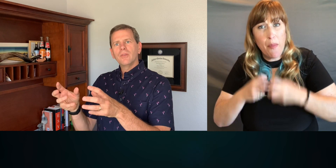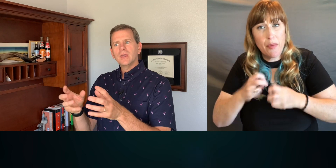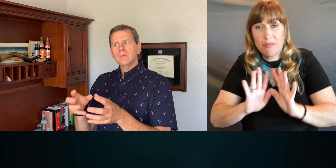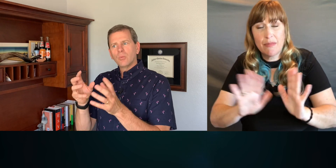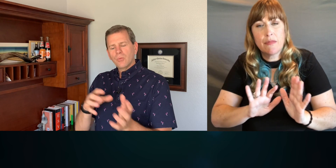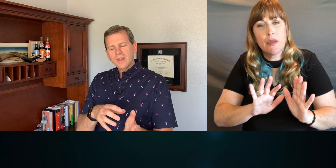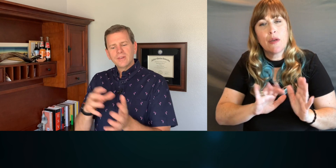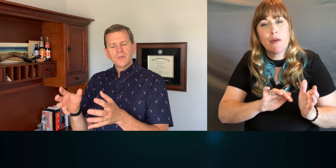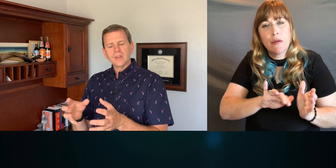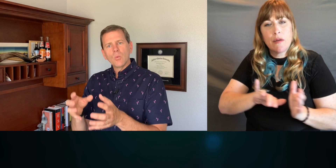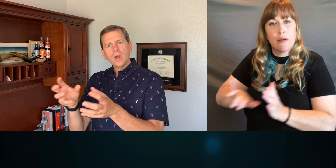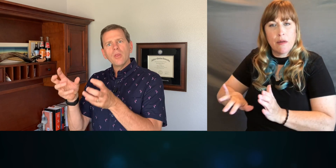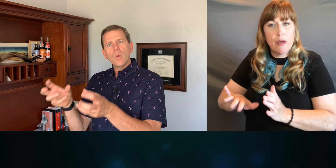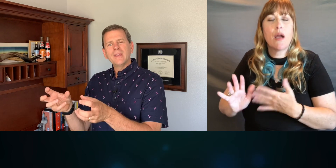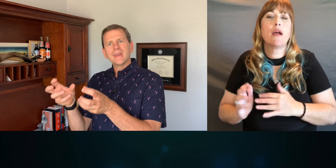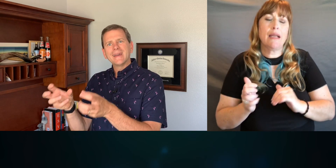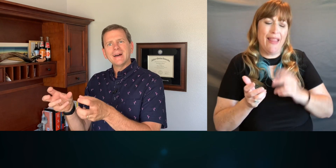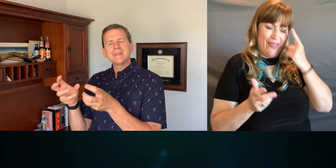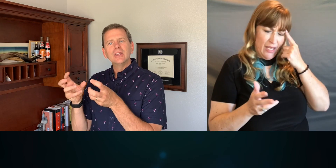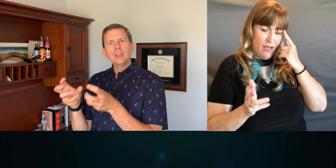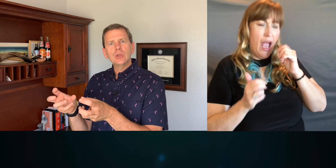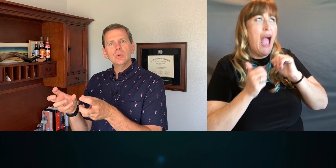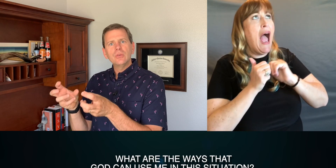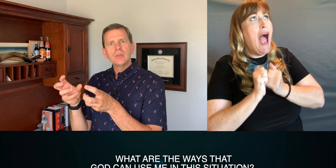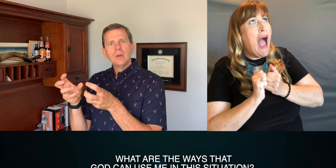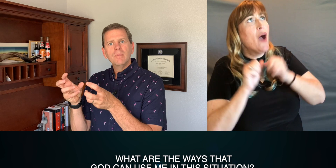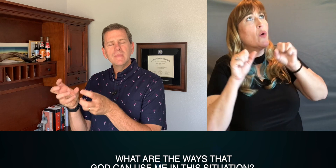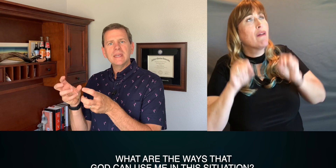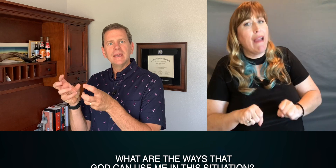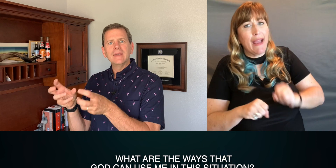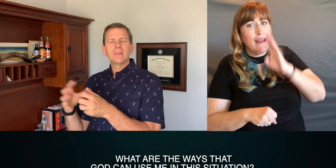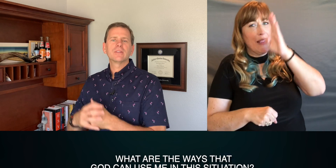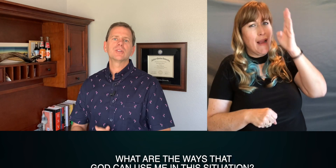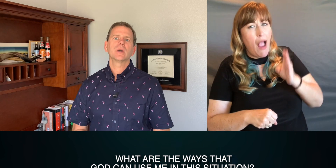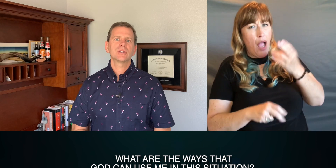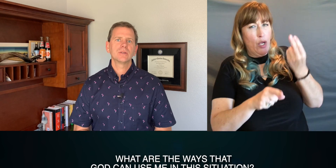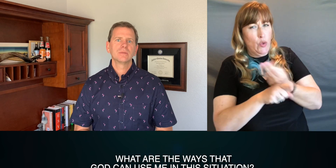ways, think differently, what are the ways that God can use me